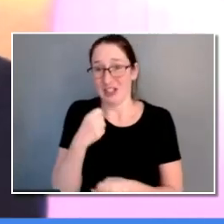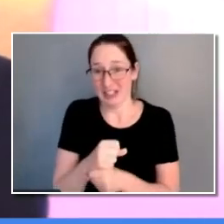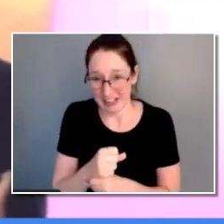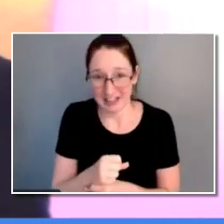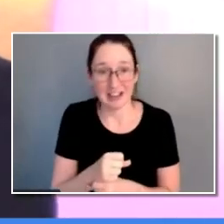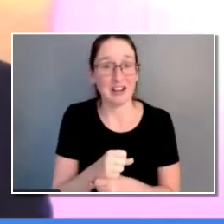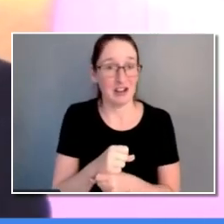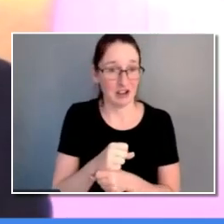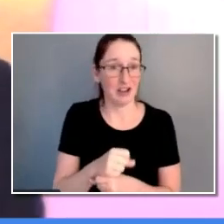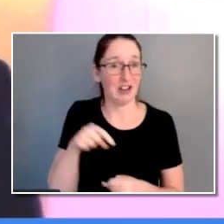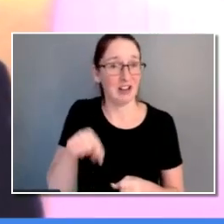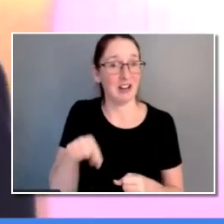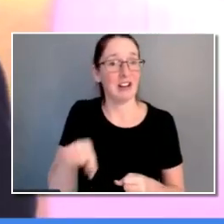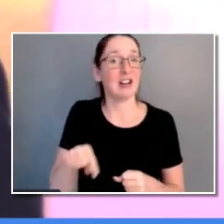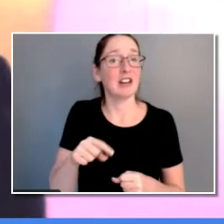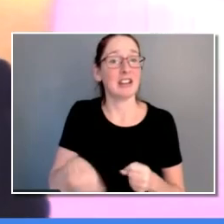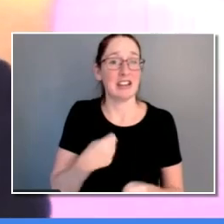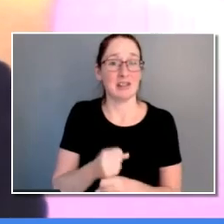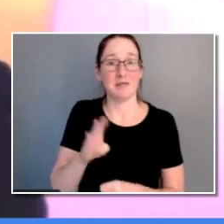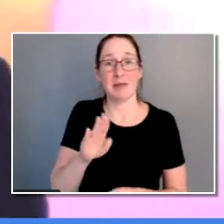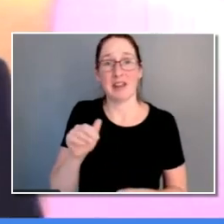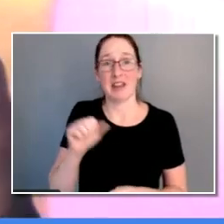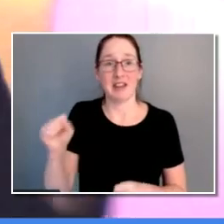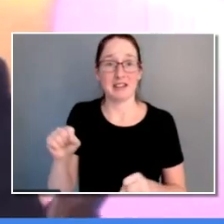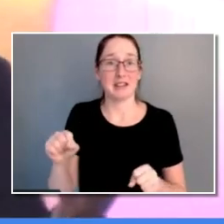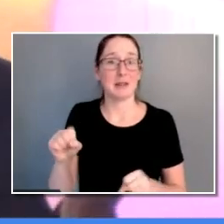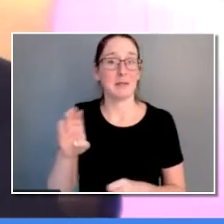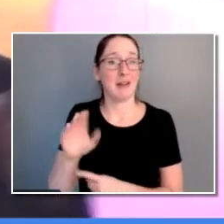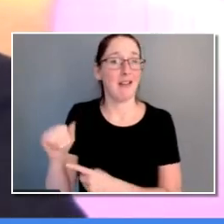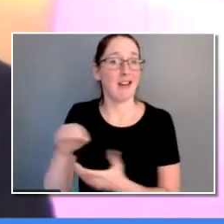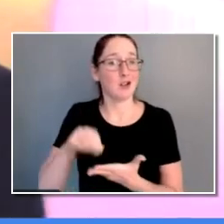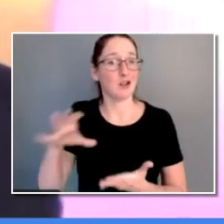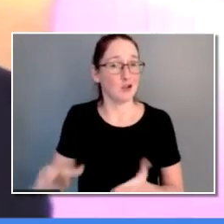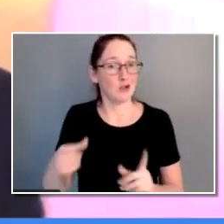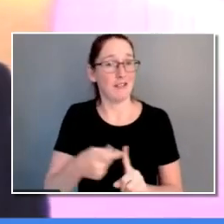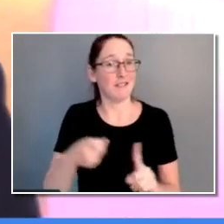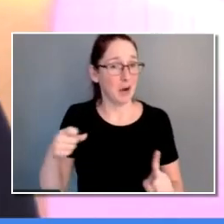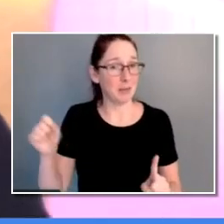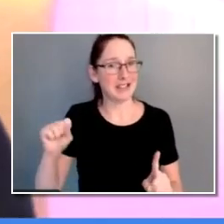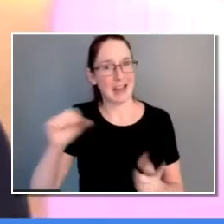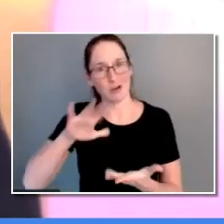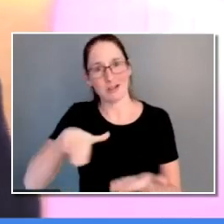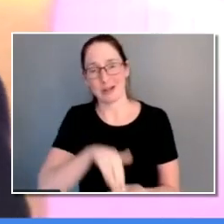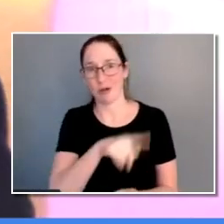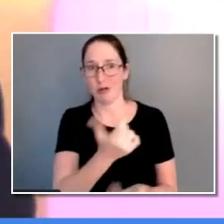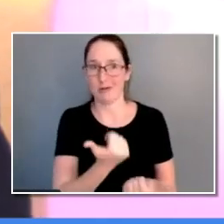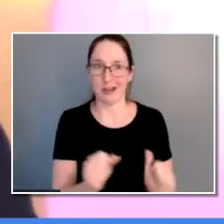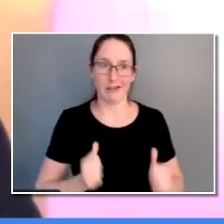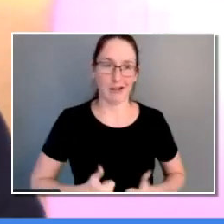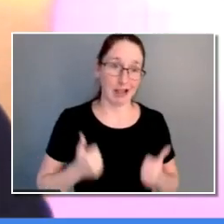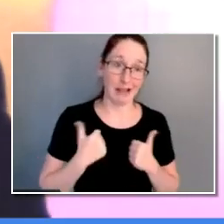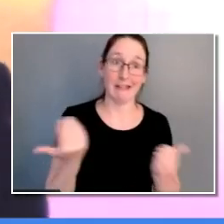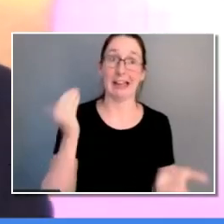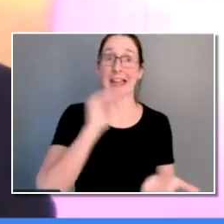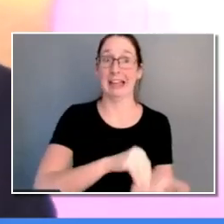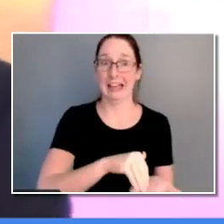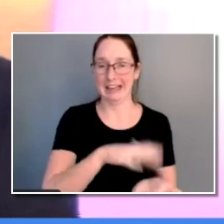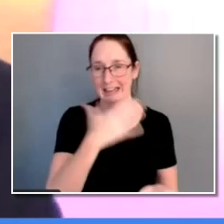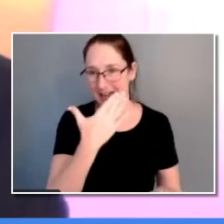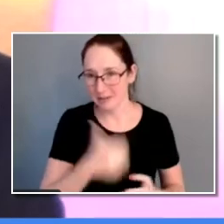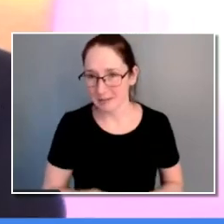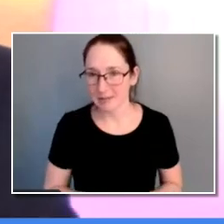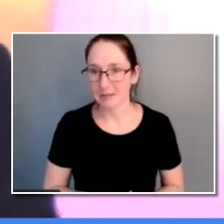BAS bachelor students from Seattle Central. So thank you. You are a lifesaver yet again. To